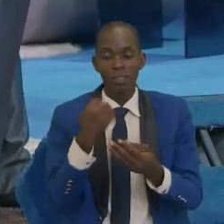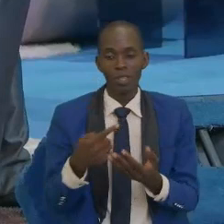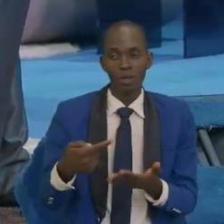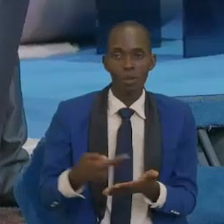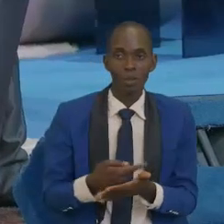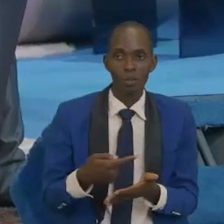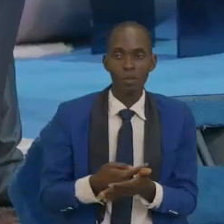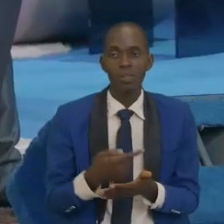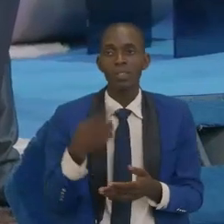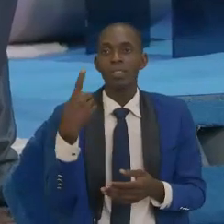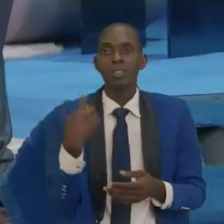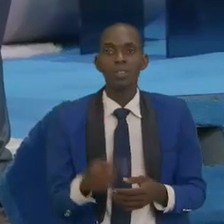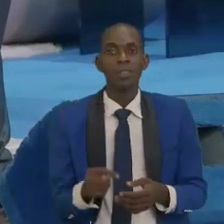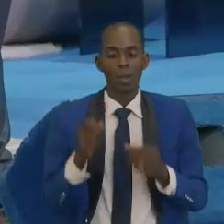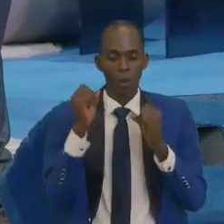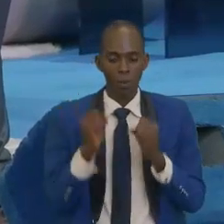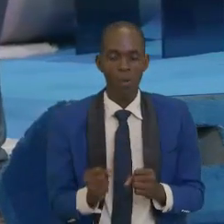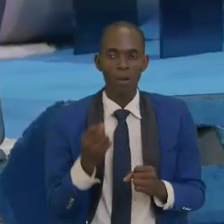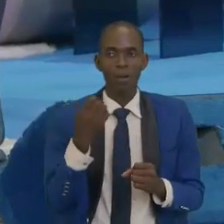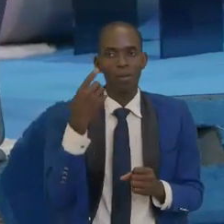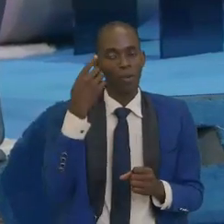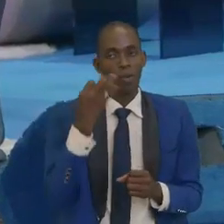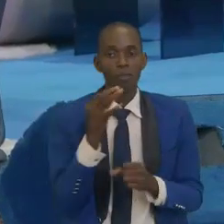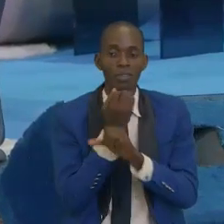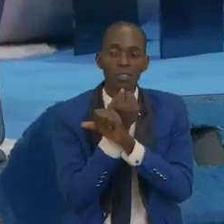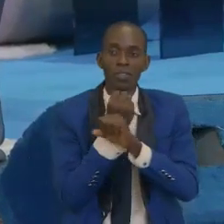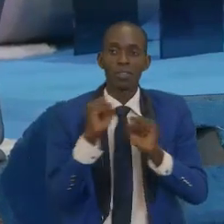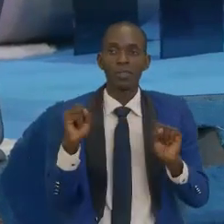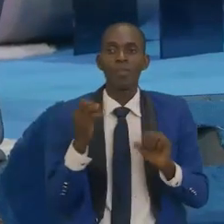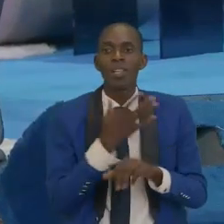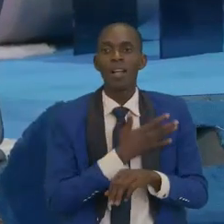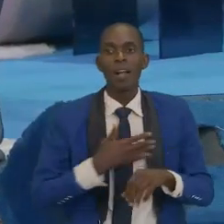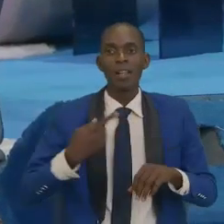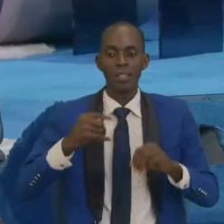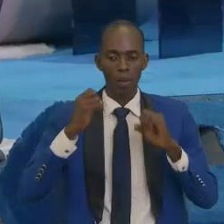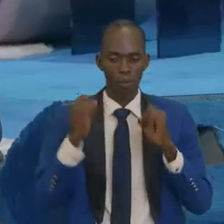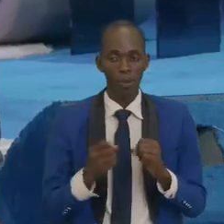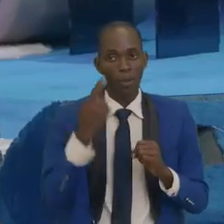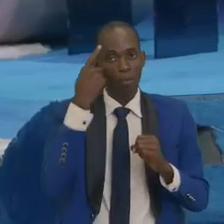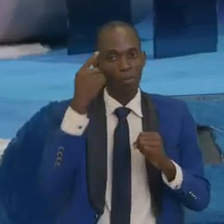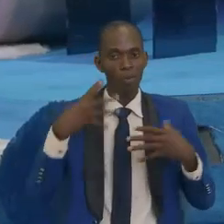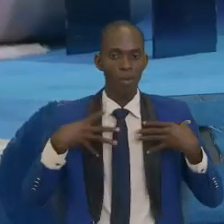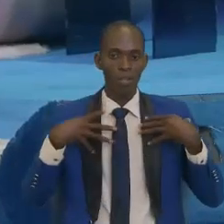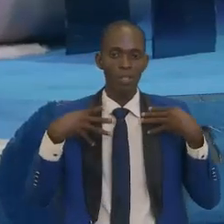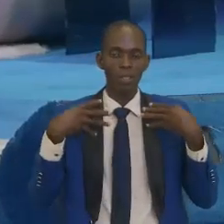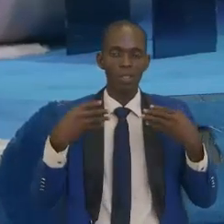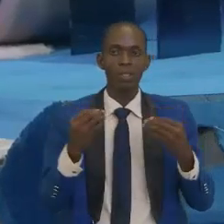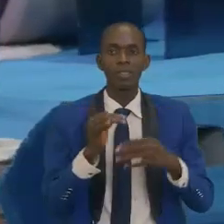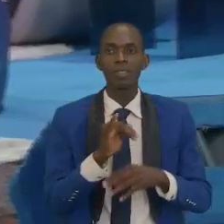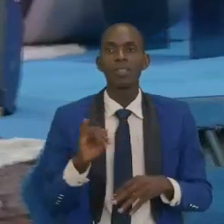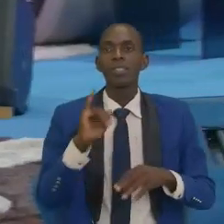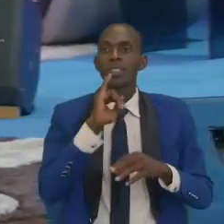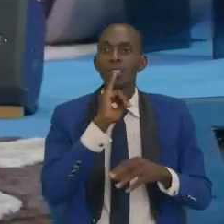the power for salvation, and the power for healing is coming